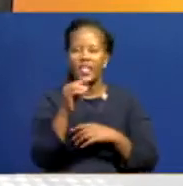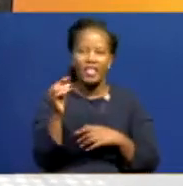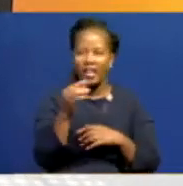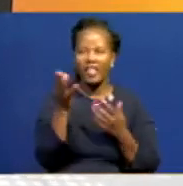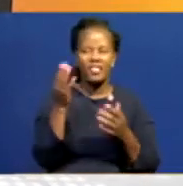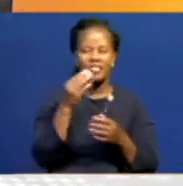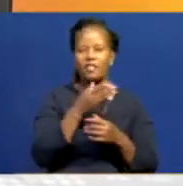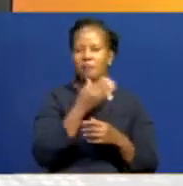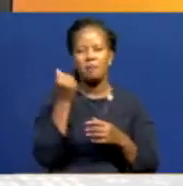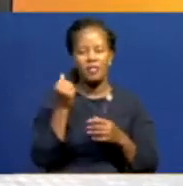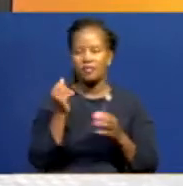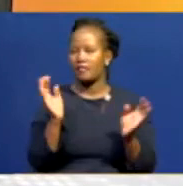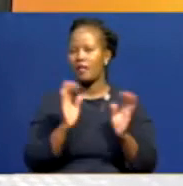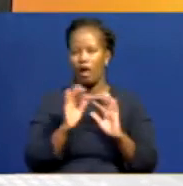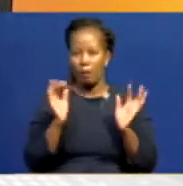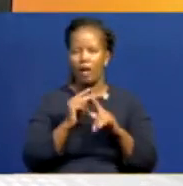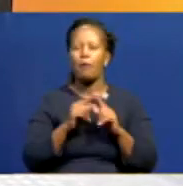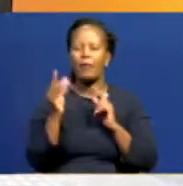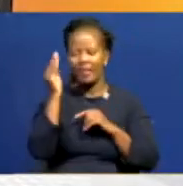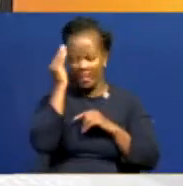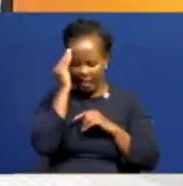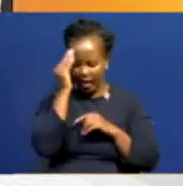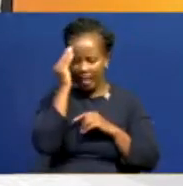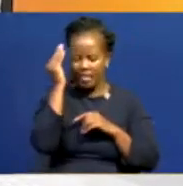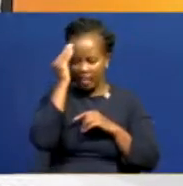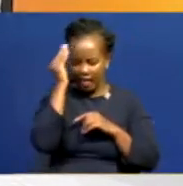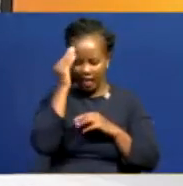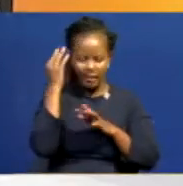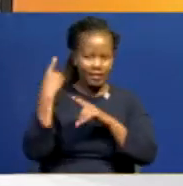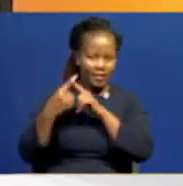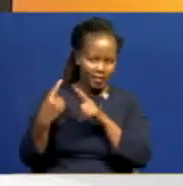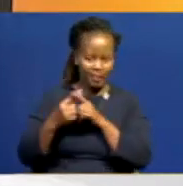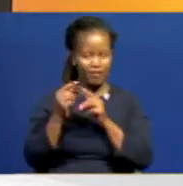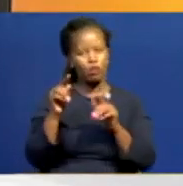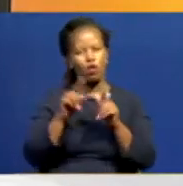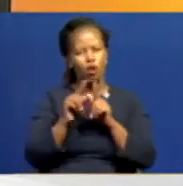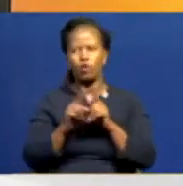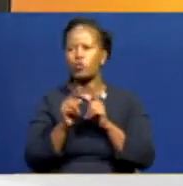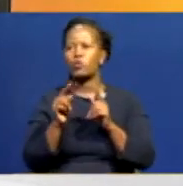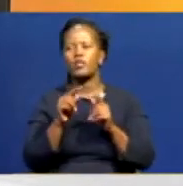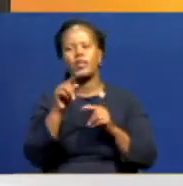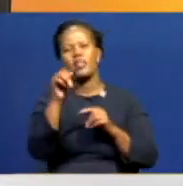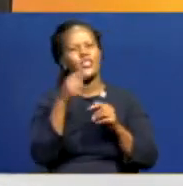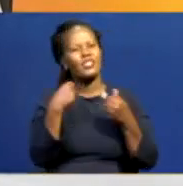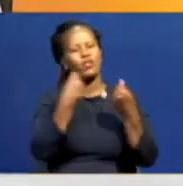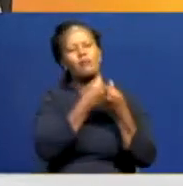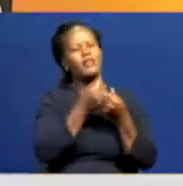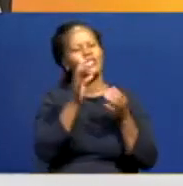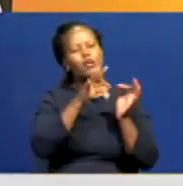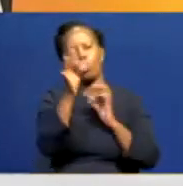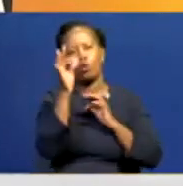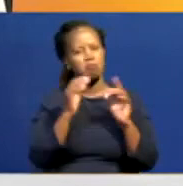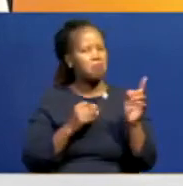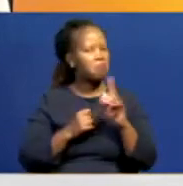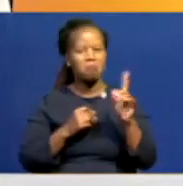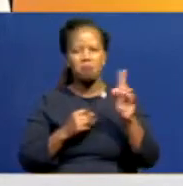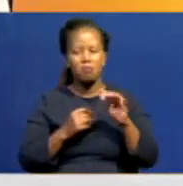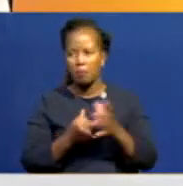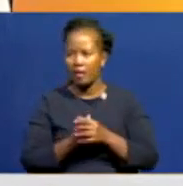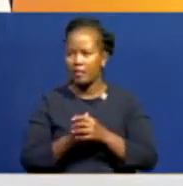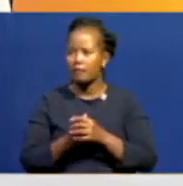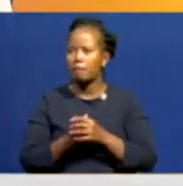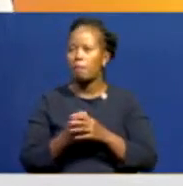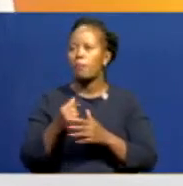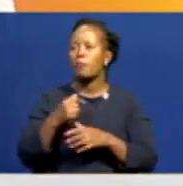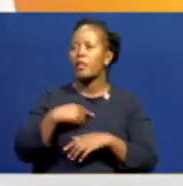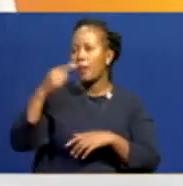do well. Mm-hmm. I think they are learning their lessons. Mm-hmm. Having but it's in a mind tournament, that, not it, so for it, so long. For sure it's a tournament. Mm-hmm. I really think that